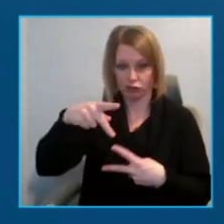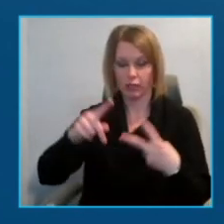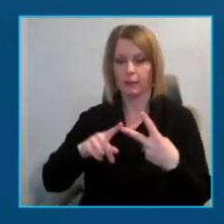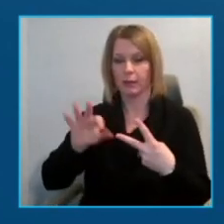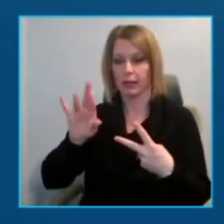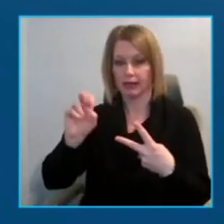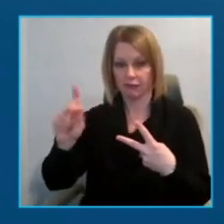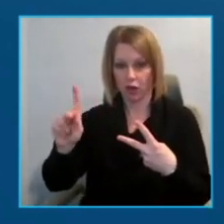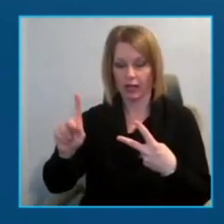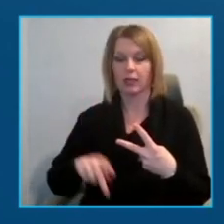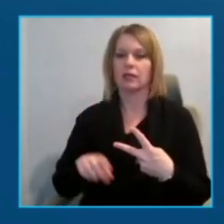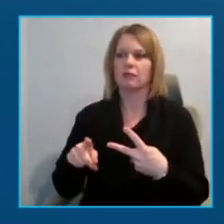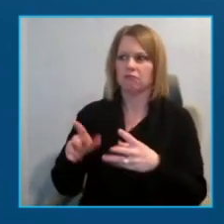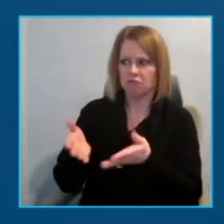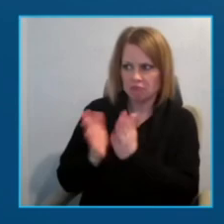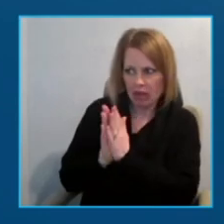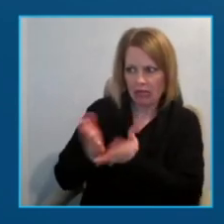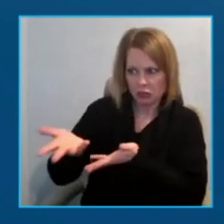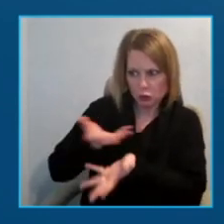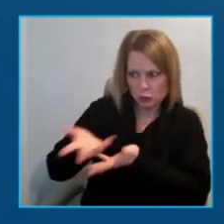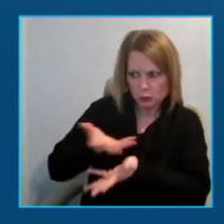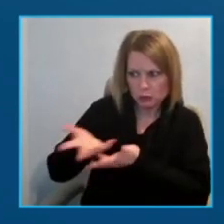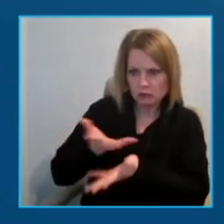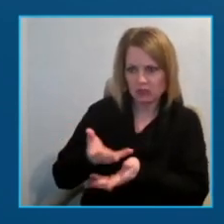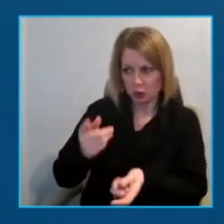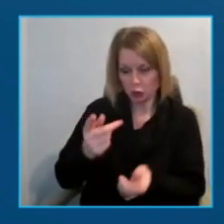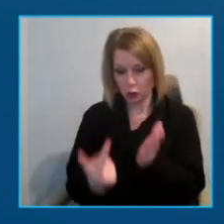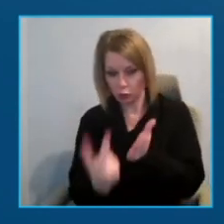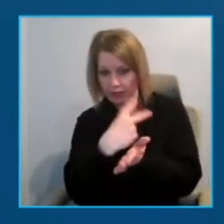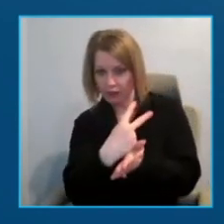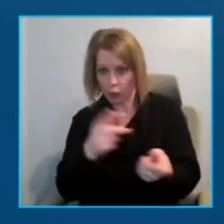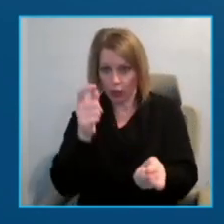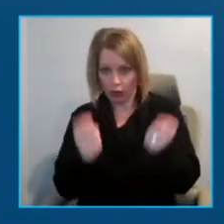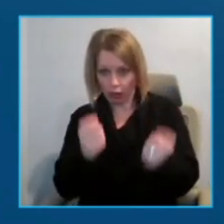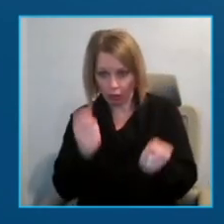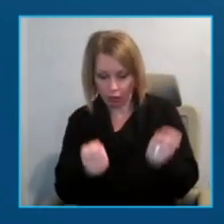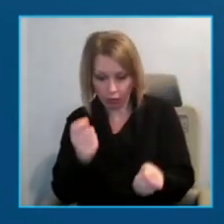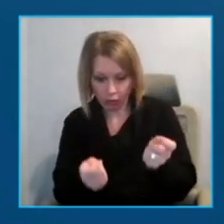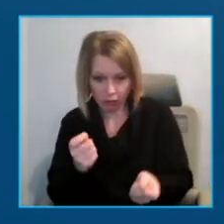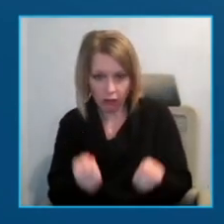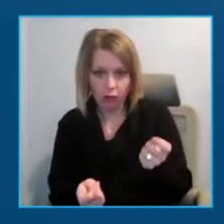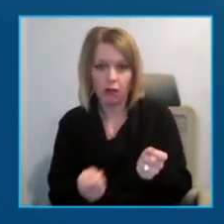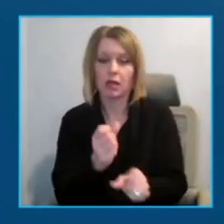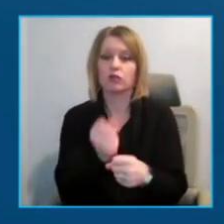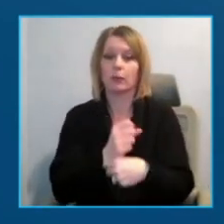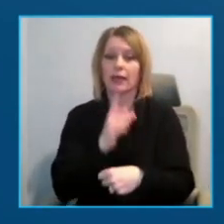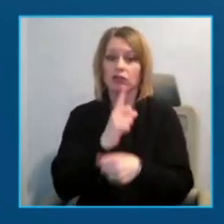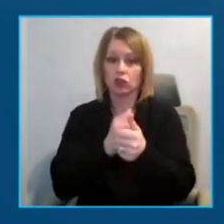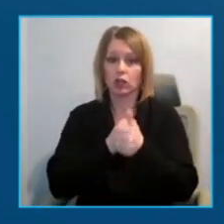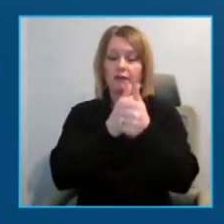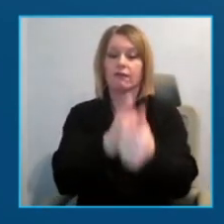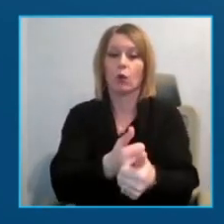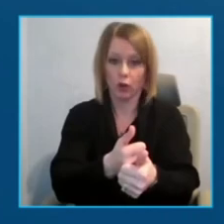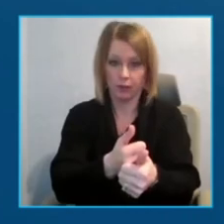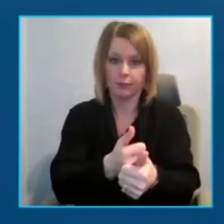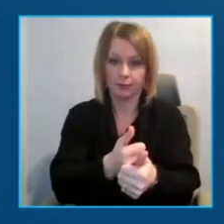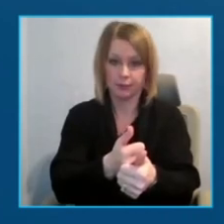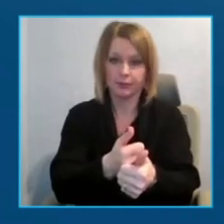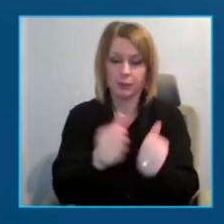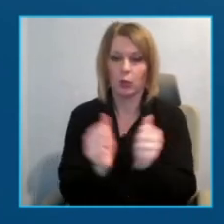review their bylaws and make any necessary changes to ensure conformity with the DNC's charter and bylaws.